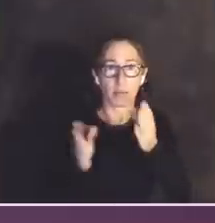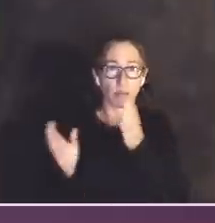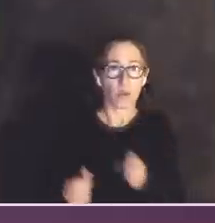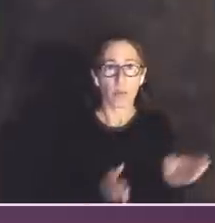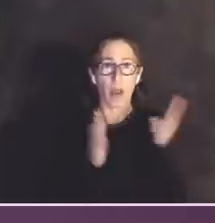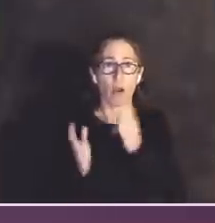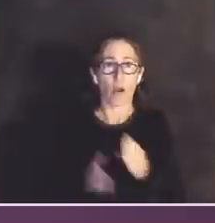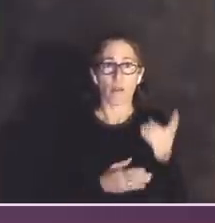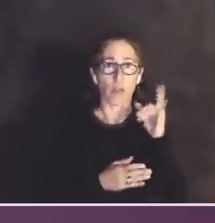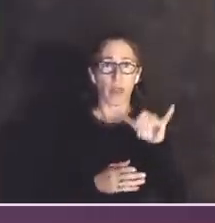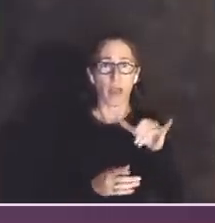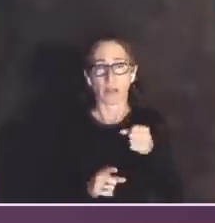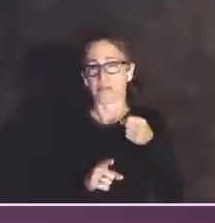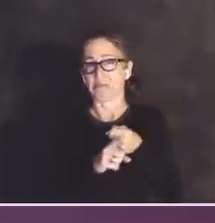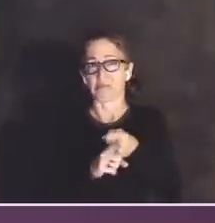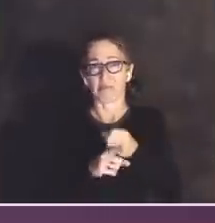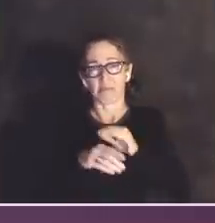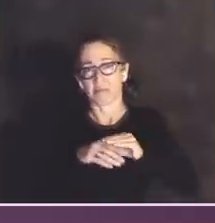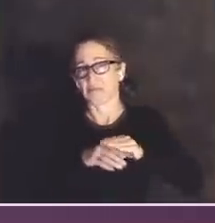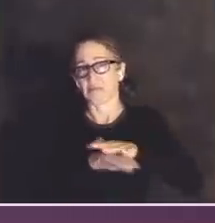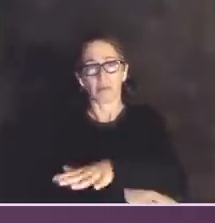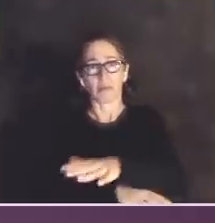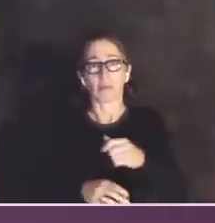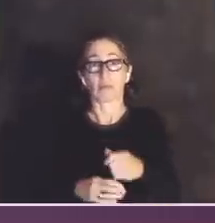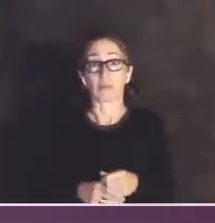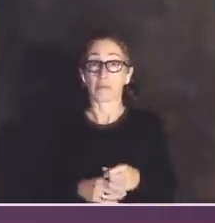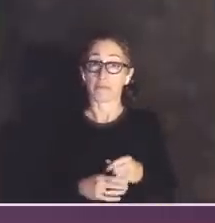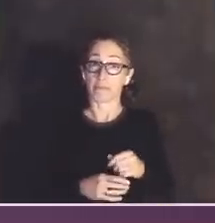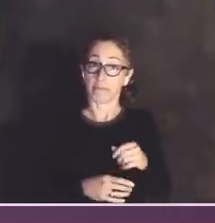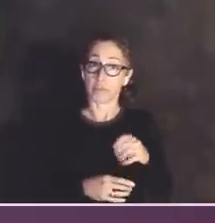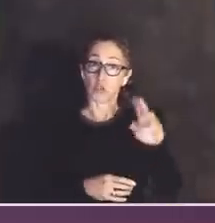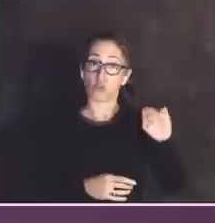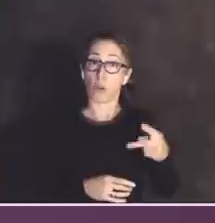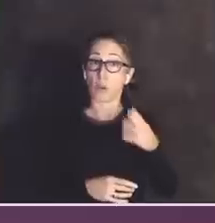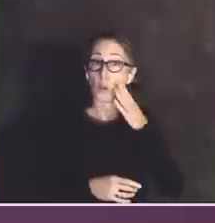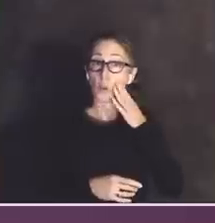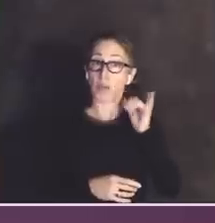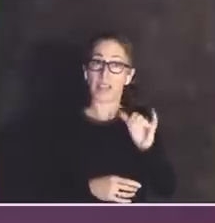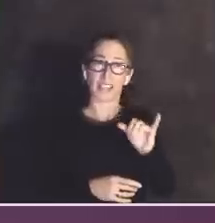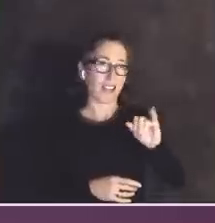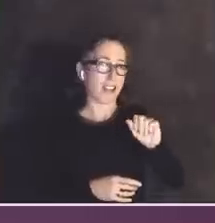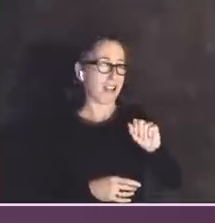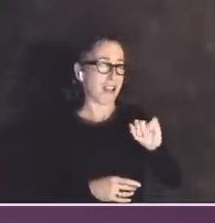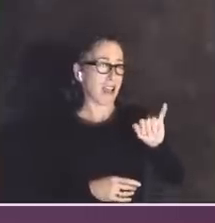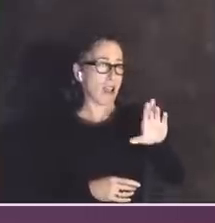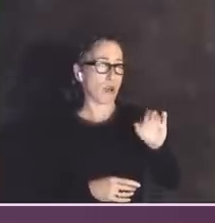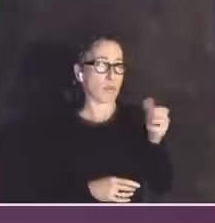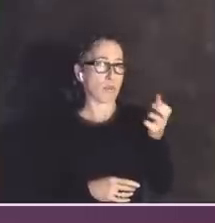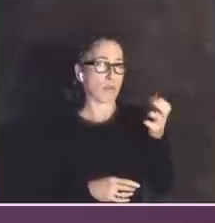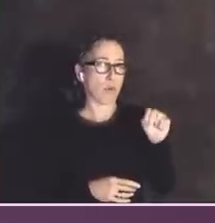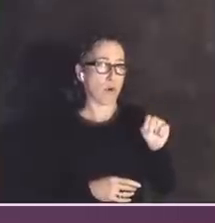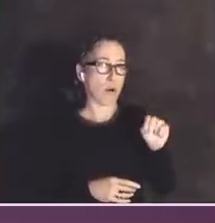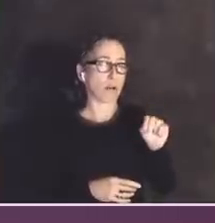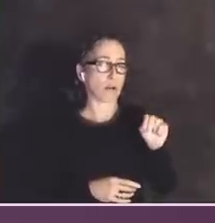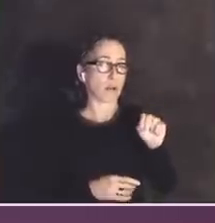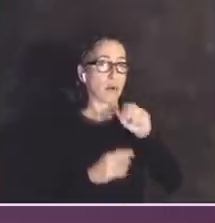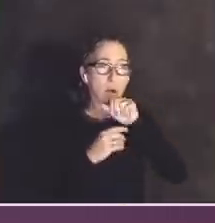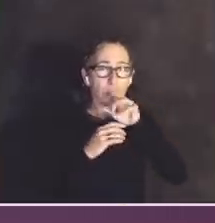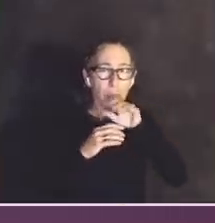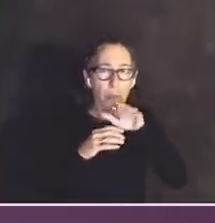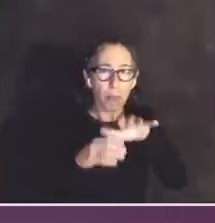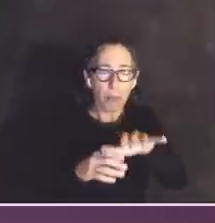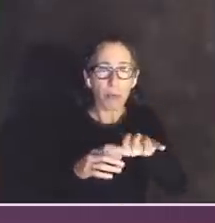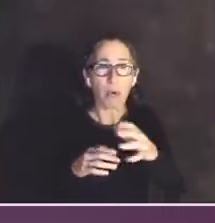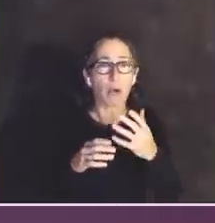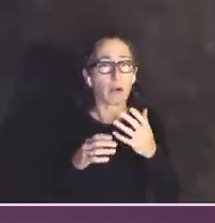He knew that it was airborne, knew that it would kill five times as likely